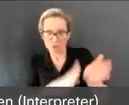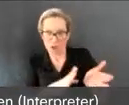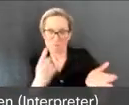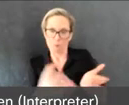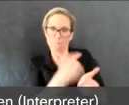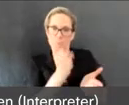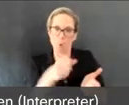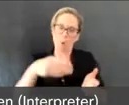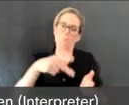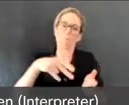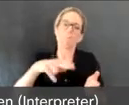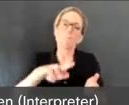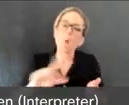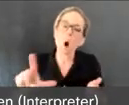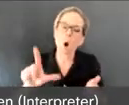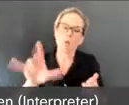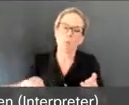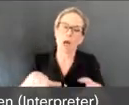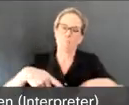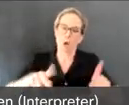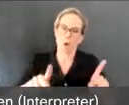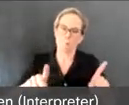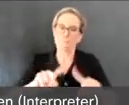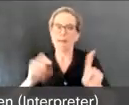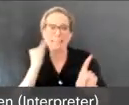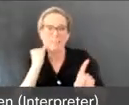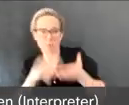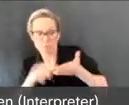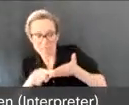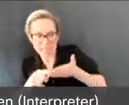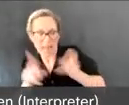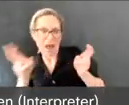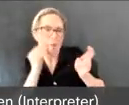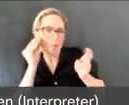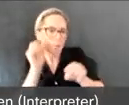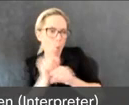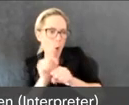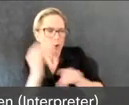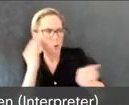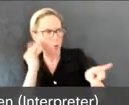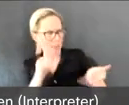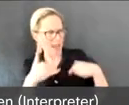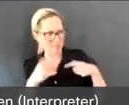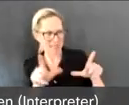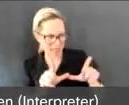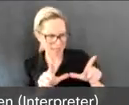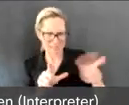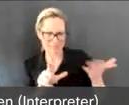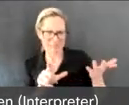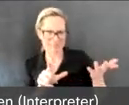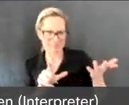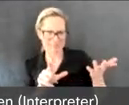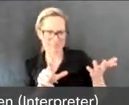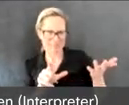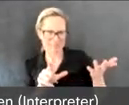But if you've done your homework and you know the salesman and the contractor is licensed, then there's nothing that stops you